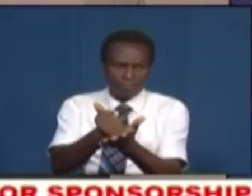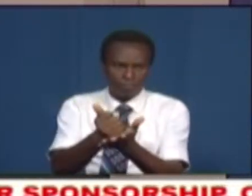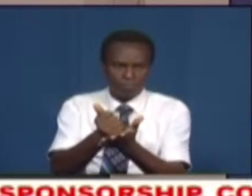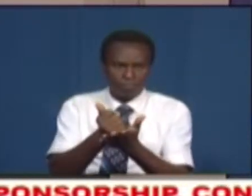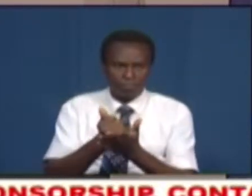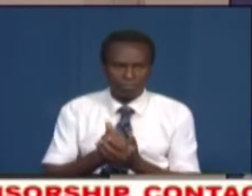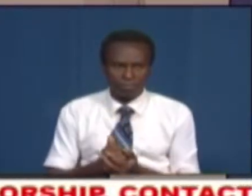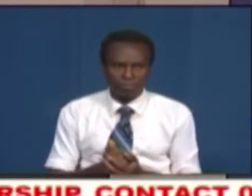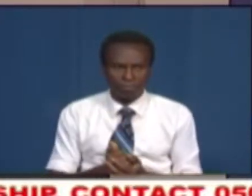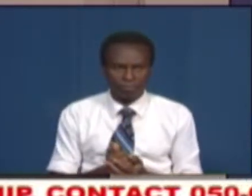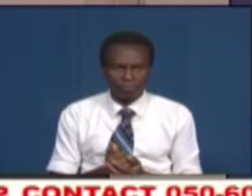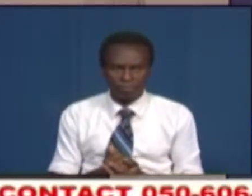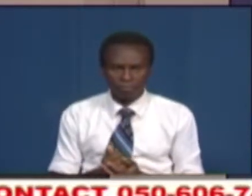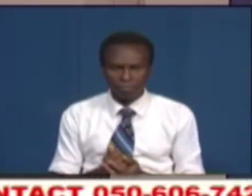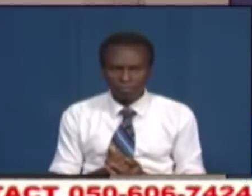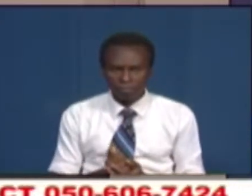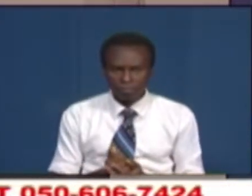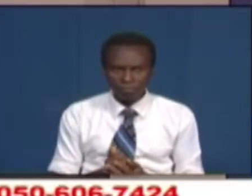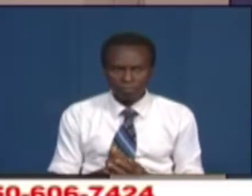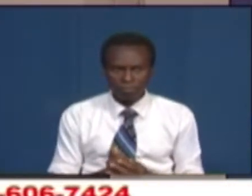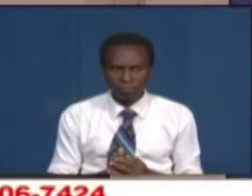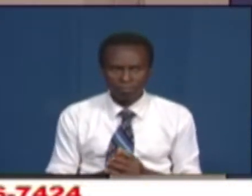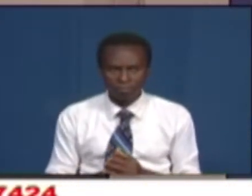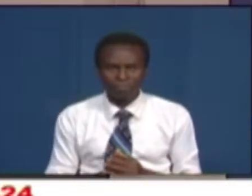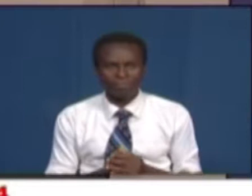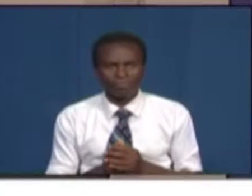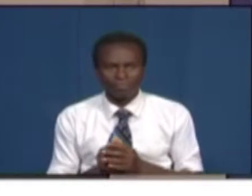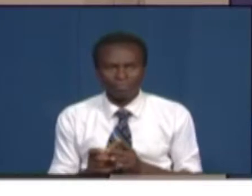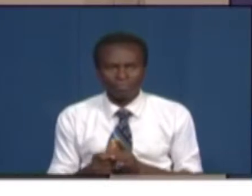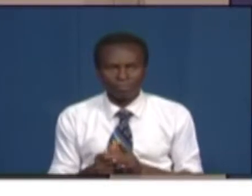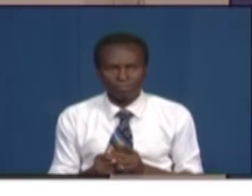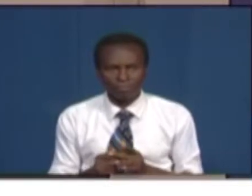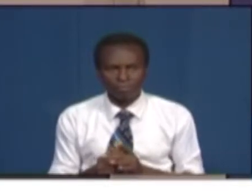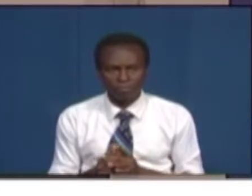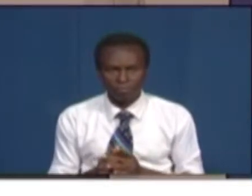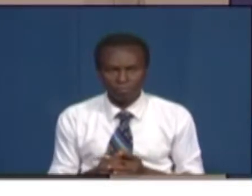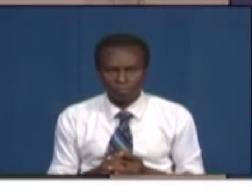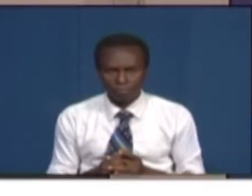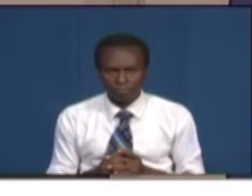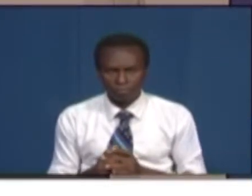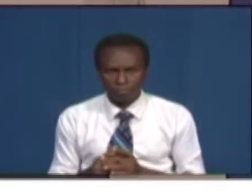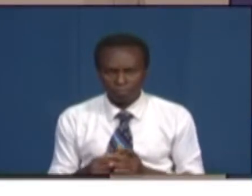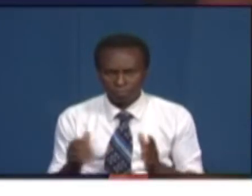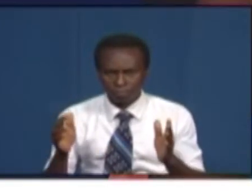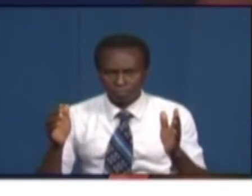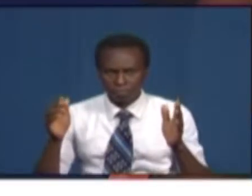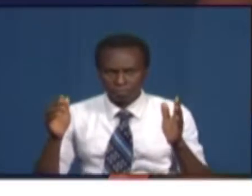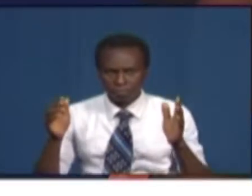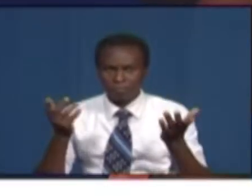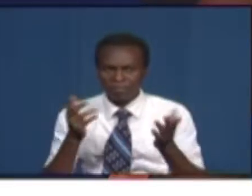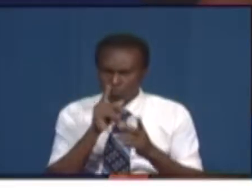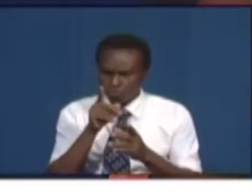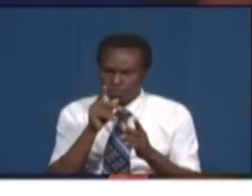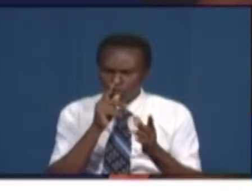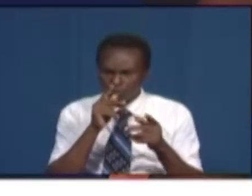emotional well-being? I know I'm being very, I'm being like they say, but you know, some of these practical experiences